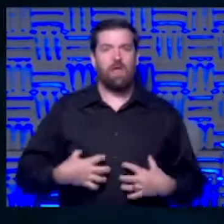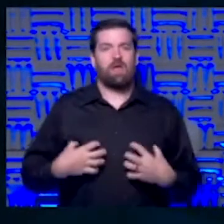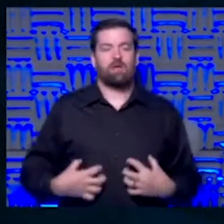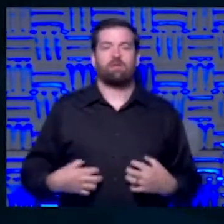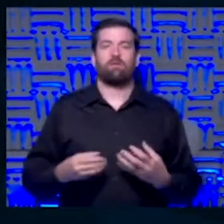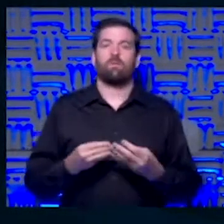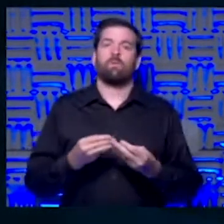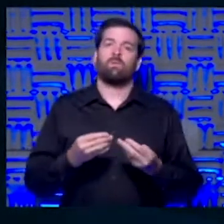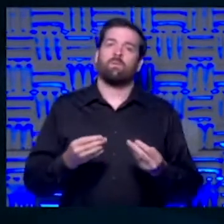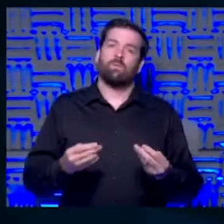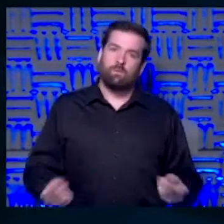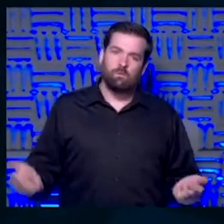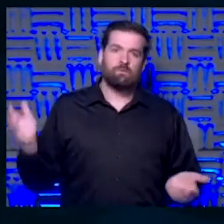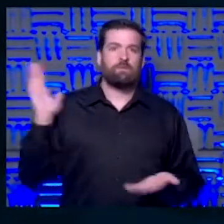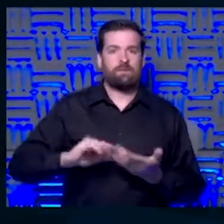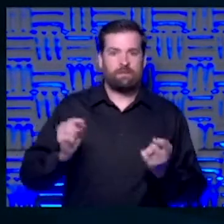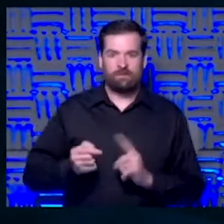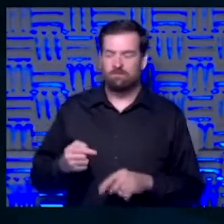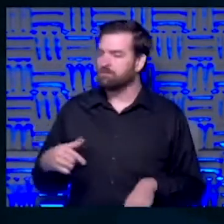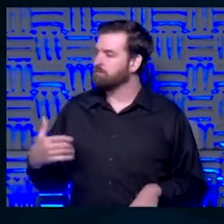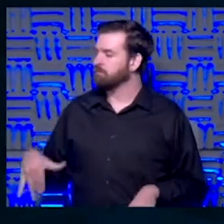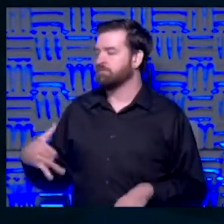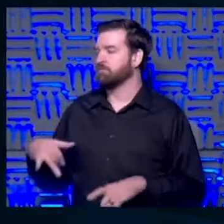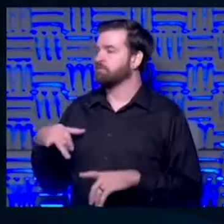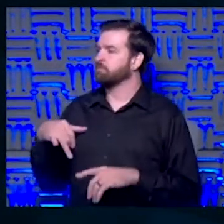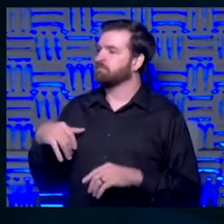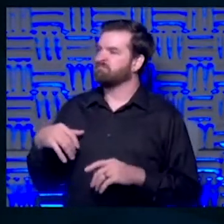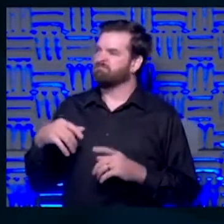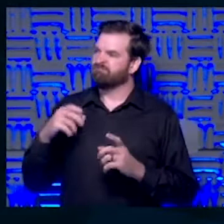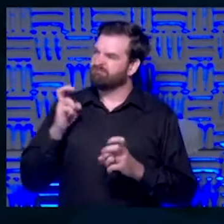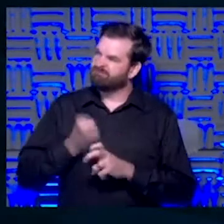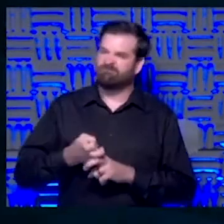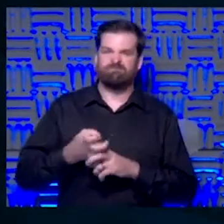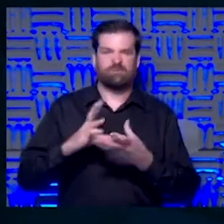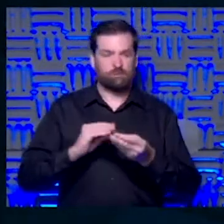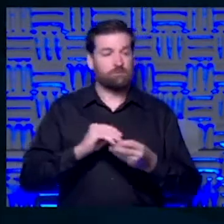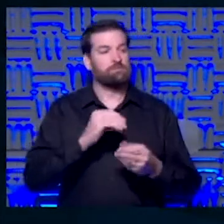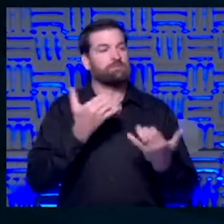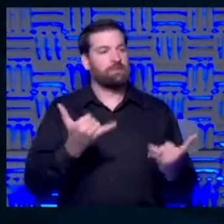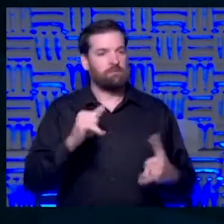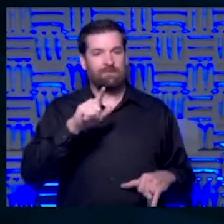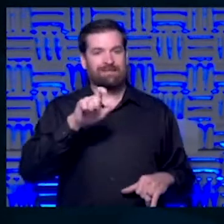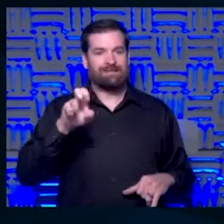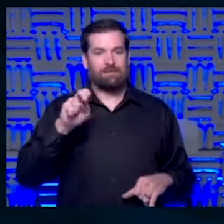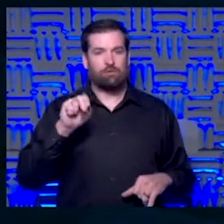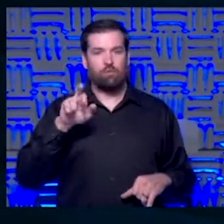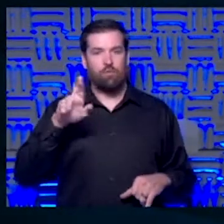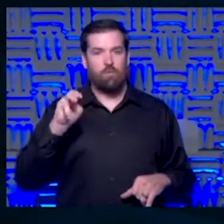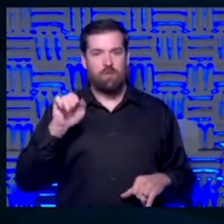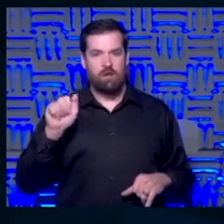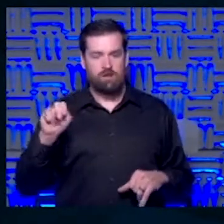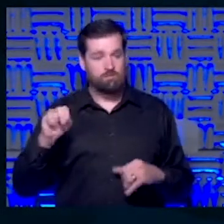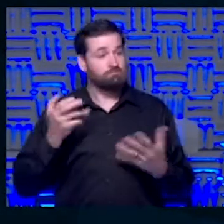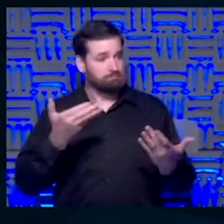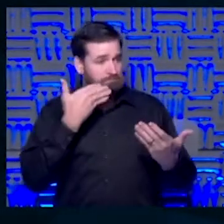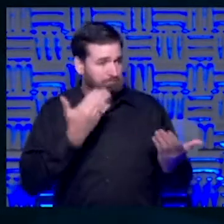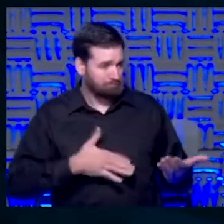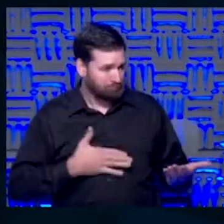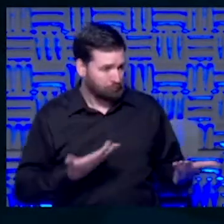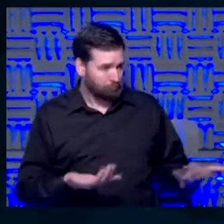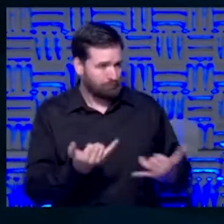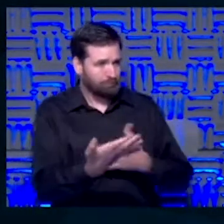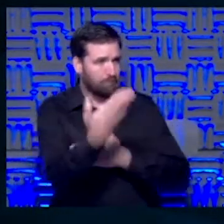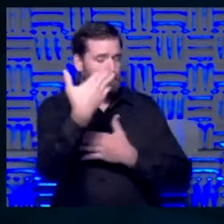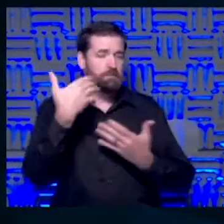hurting. Such an impactful story. And Dr. Lee Norman joins us now by phone. So, Dr. Norman, good to have you with us this